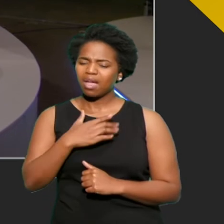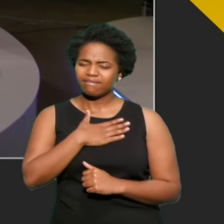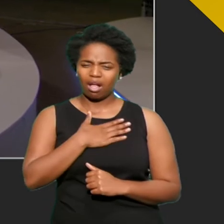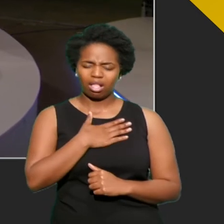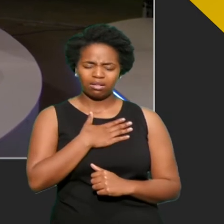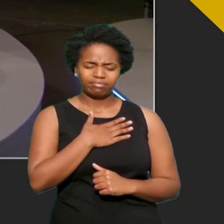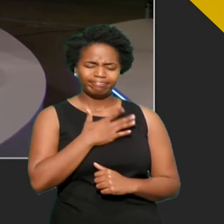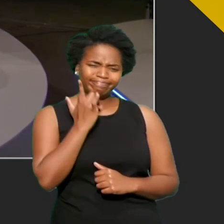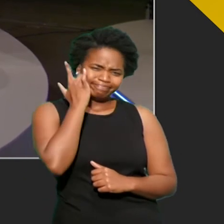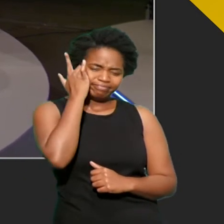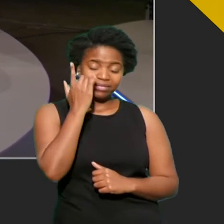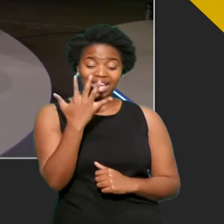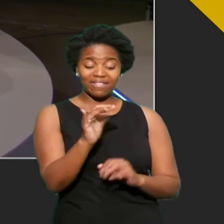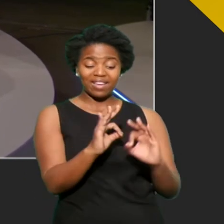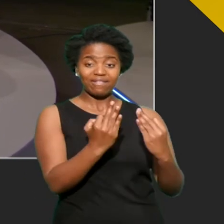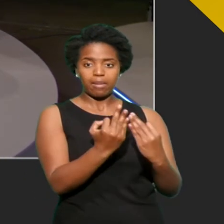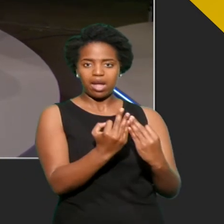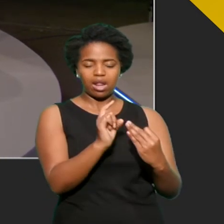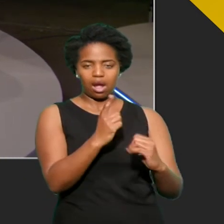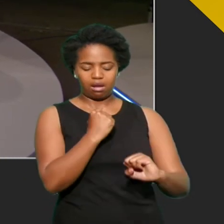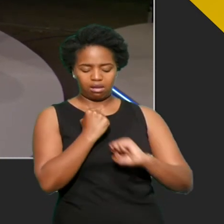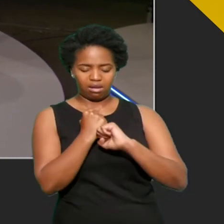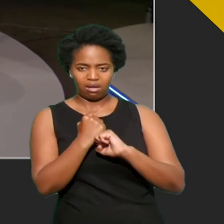I tell the world outside what was happening inside?